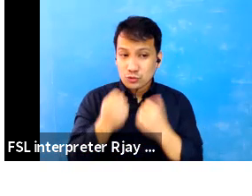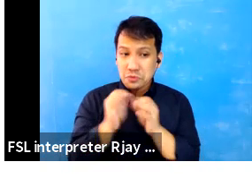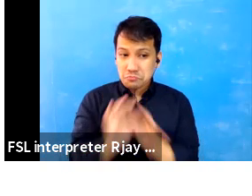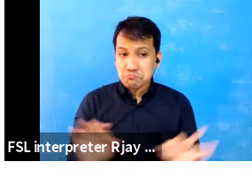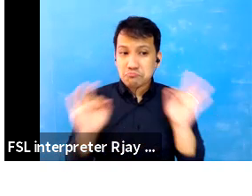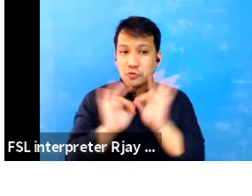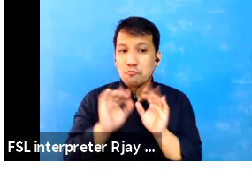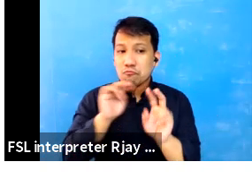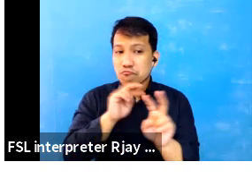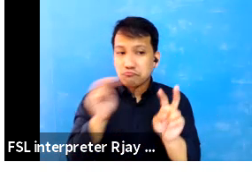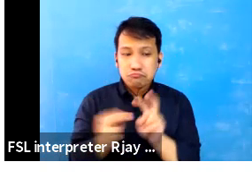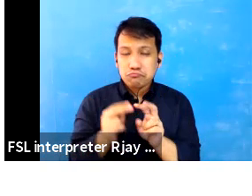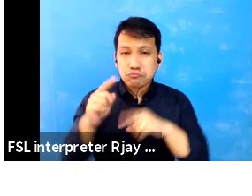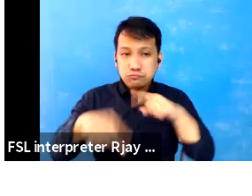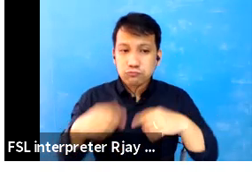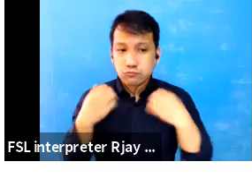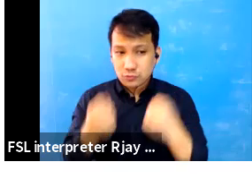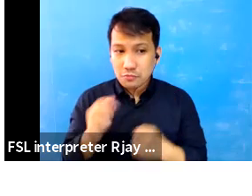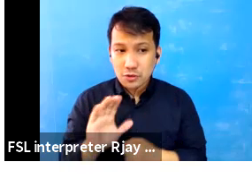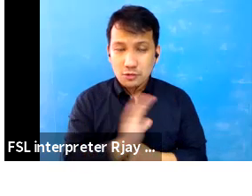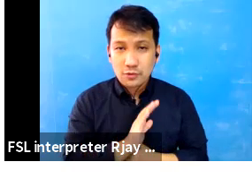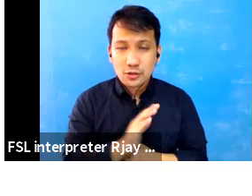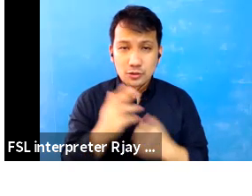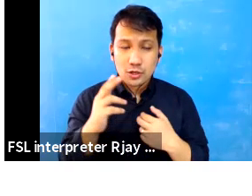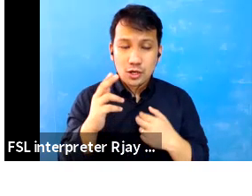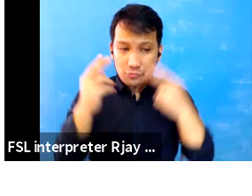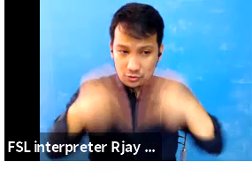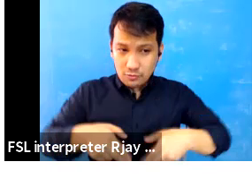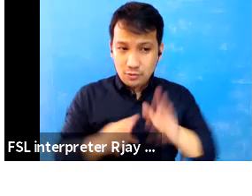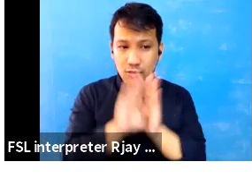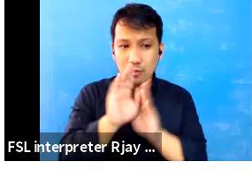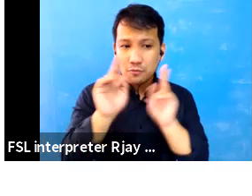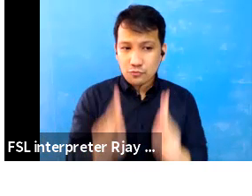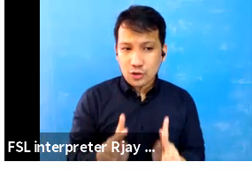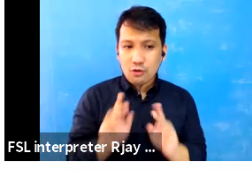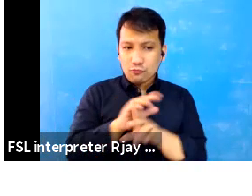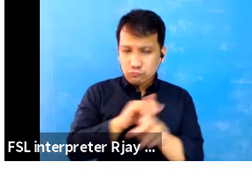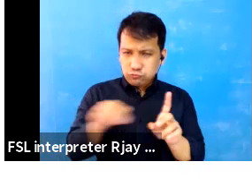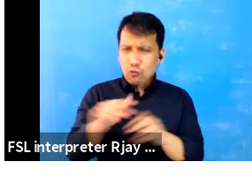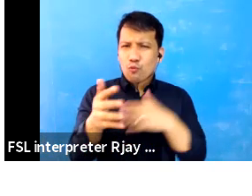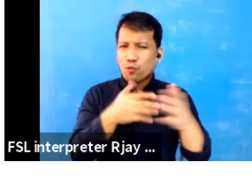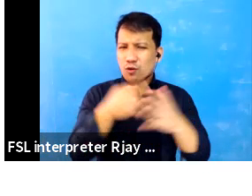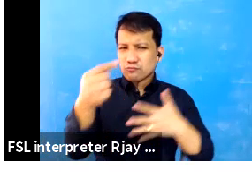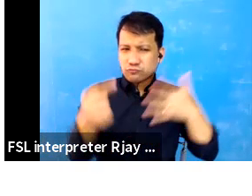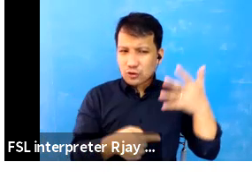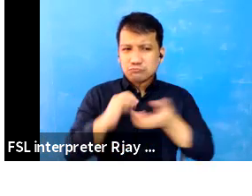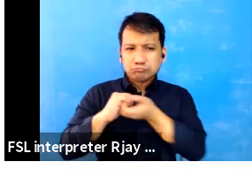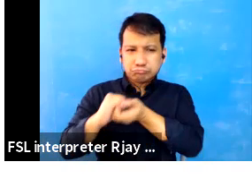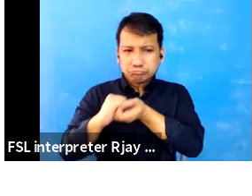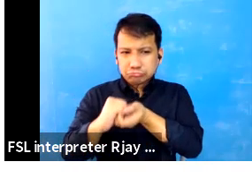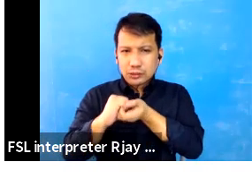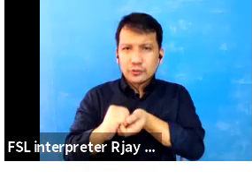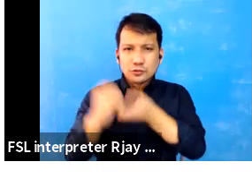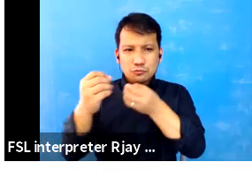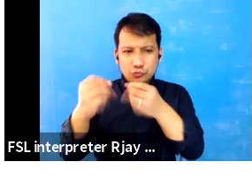important aspect of the development of the human capital. And therefore, we'll explore all kinds of partnership